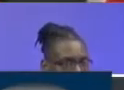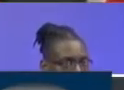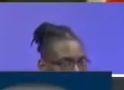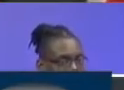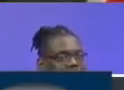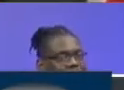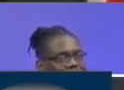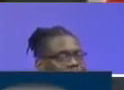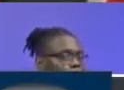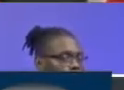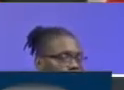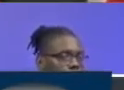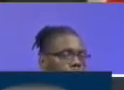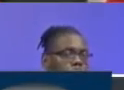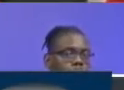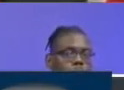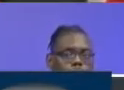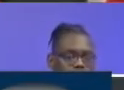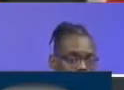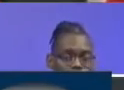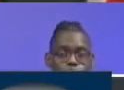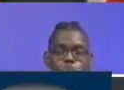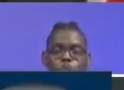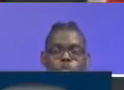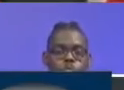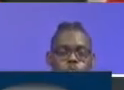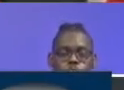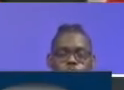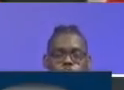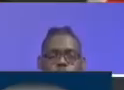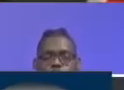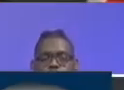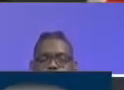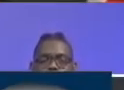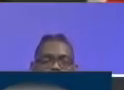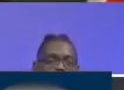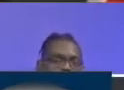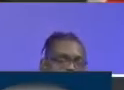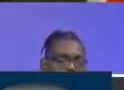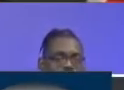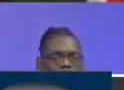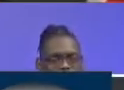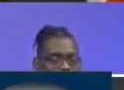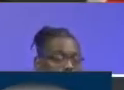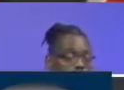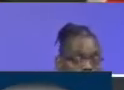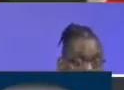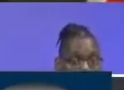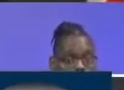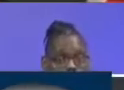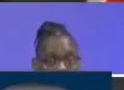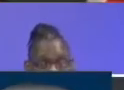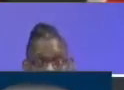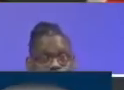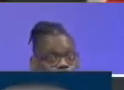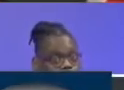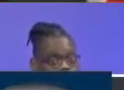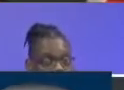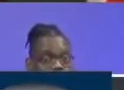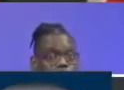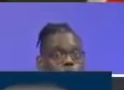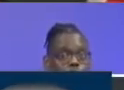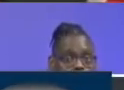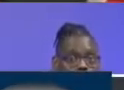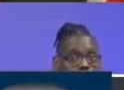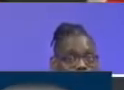sanitizing, ask you to wear the mask when you're close to other people, in public places and so on, ask